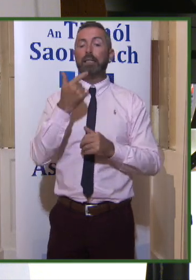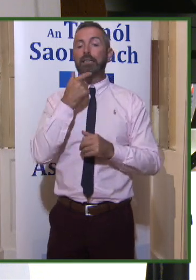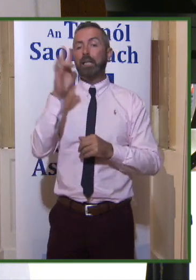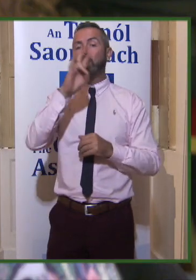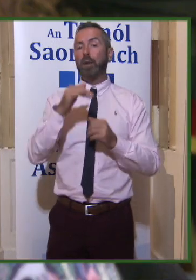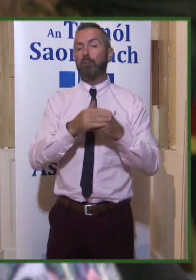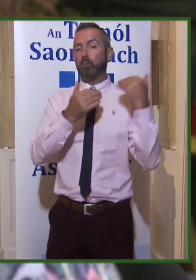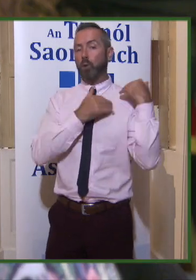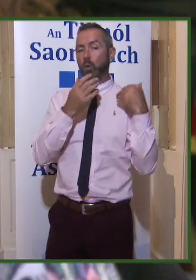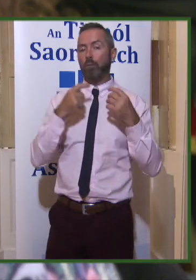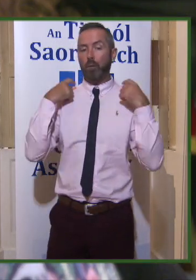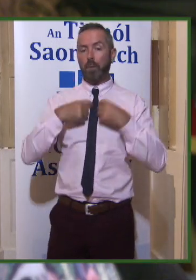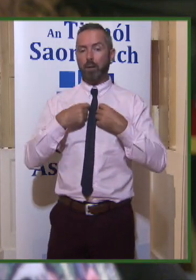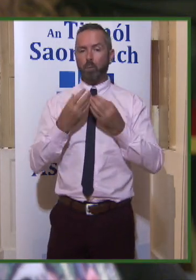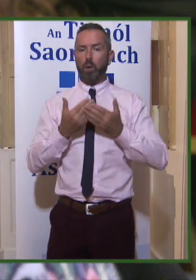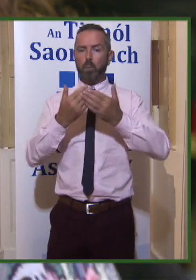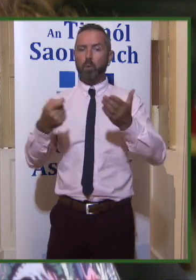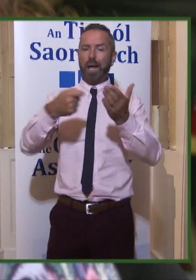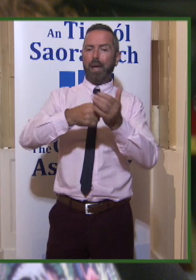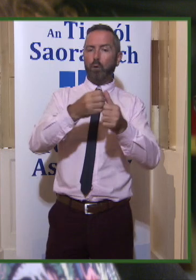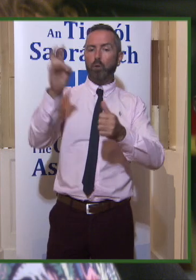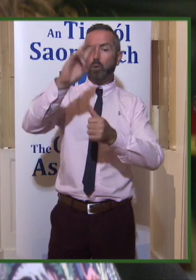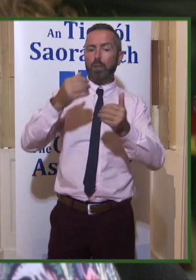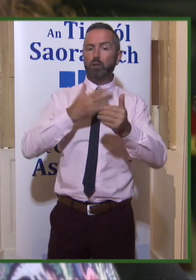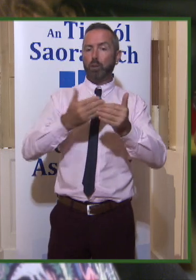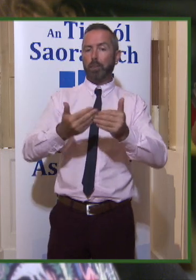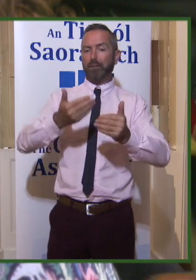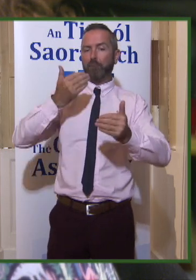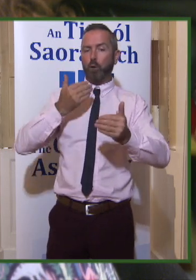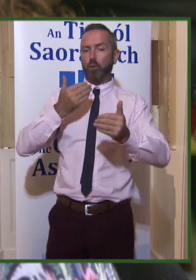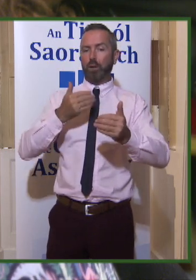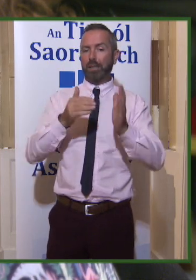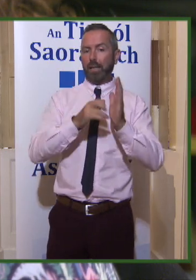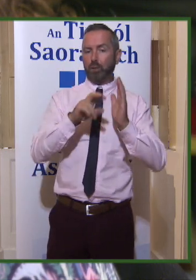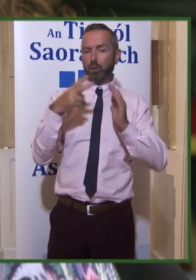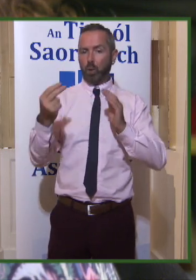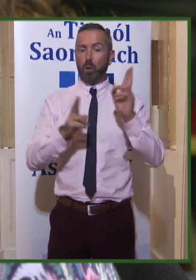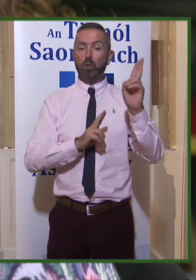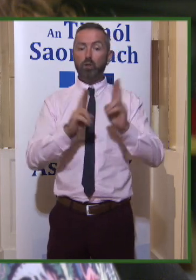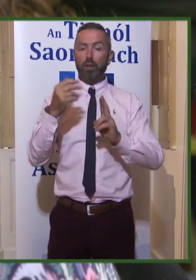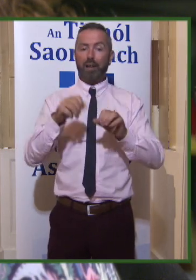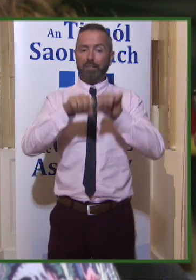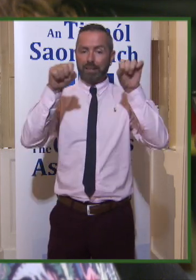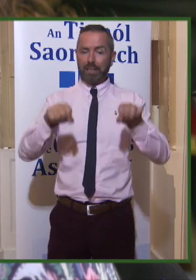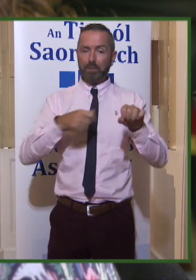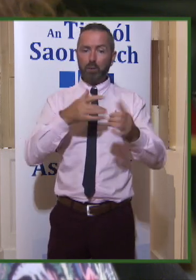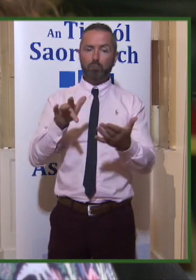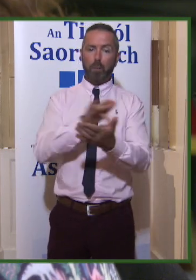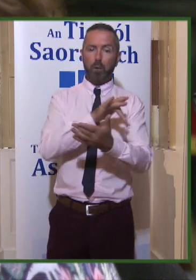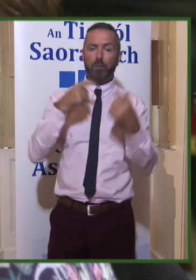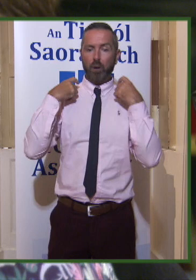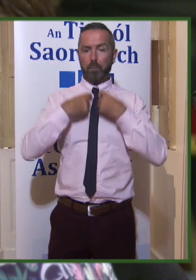we're proposing to add another question before that. Just a yes or no. Should there be a mechanism to remove the mayor? Yes or